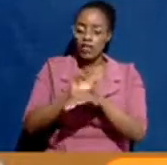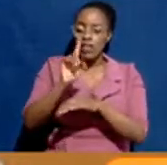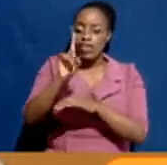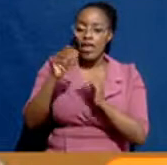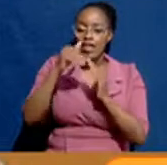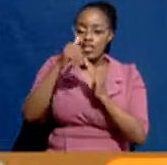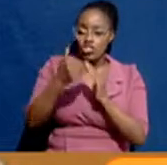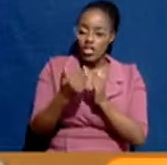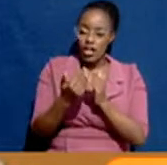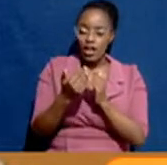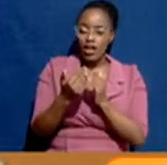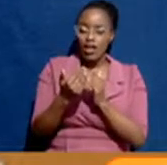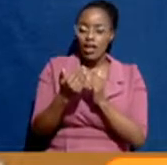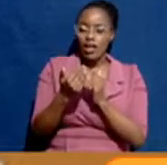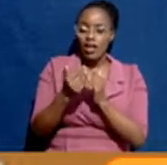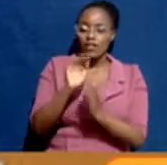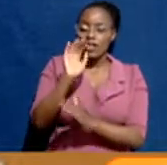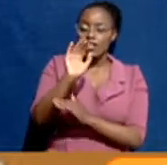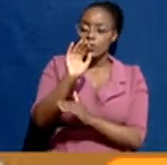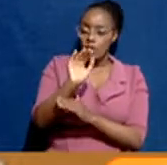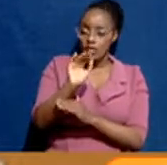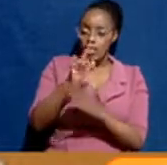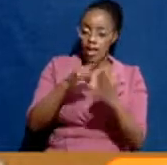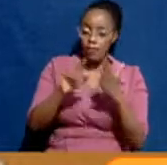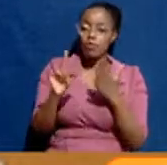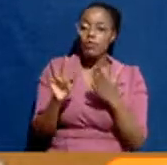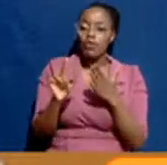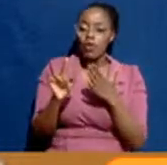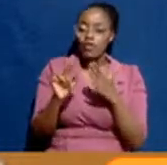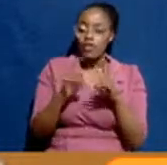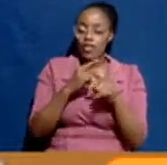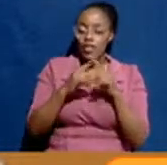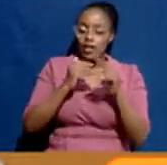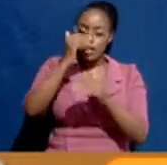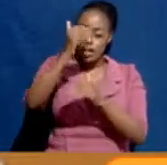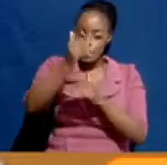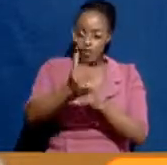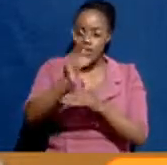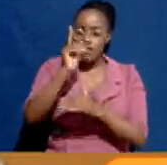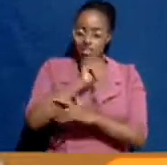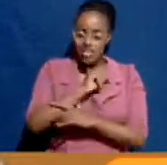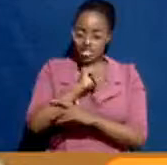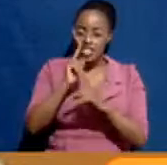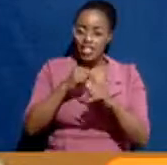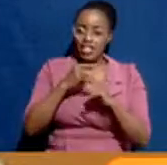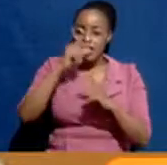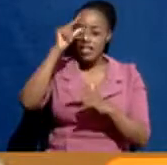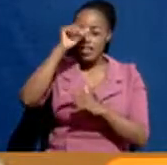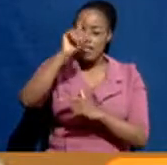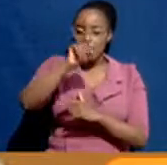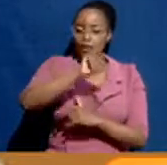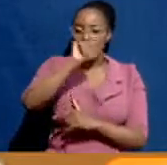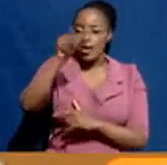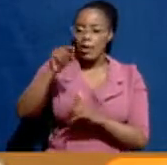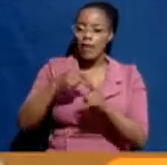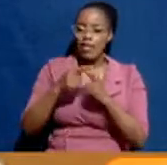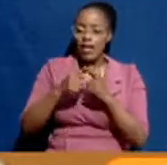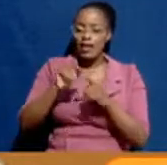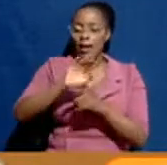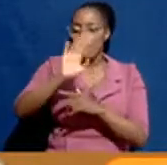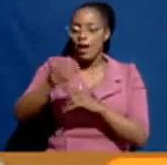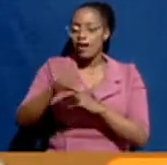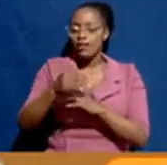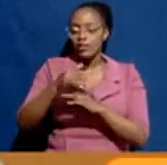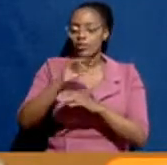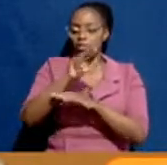exchequer request approved. Yeah. And then after that, the governor has to come and camp at the